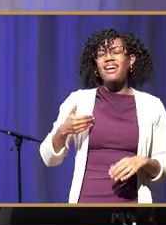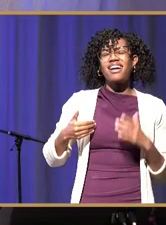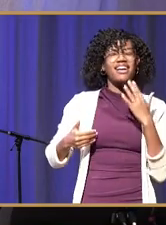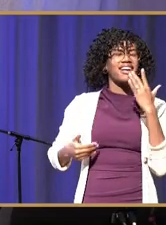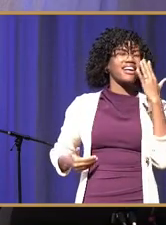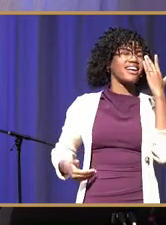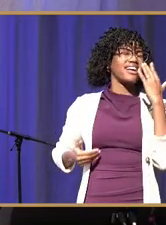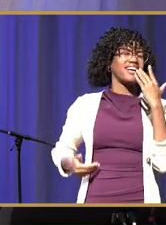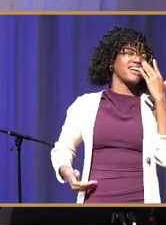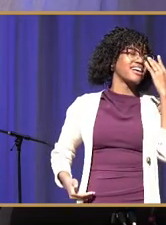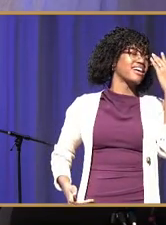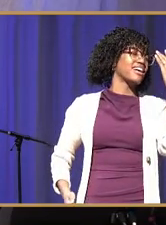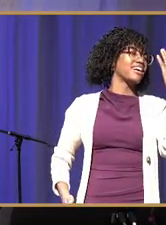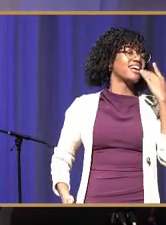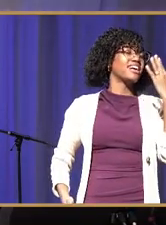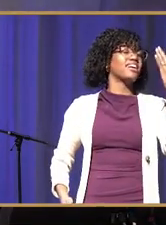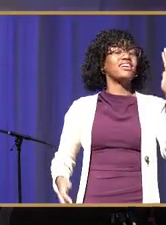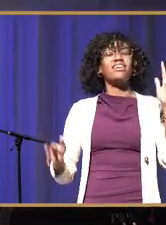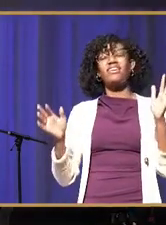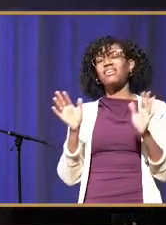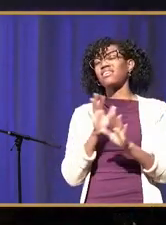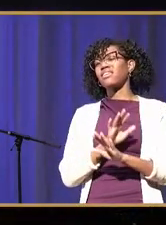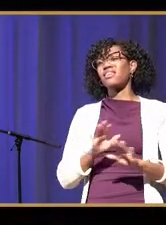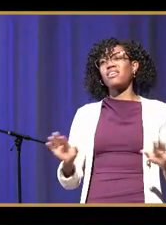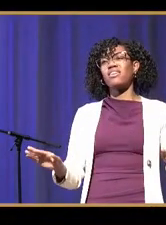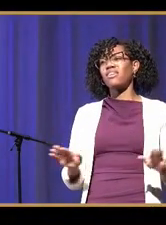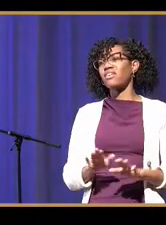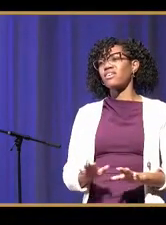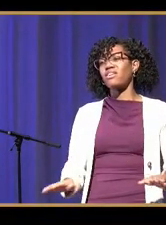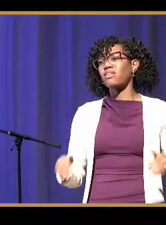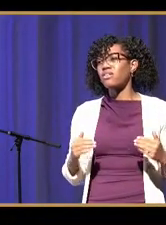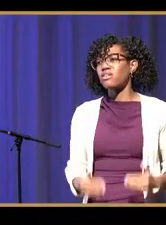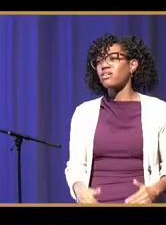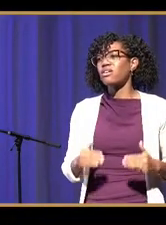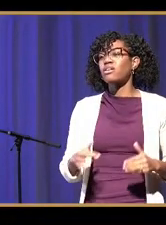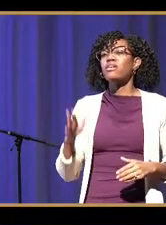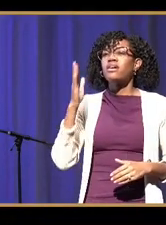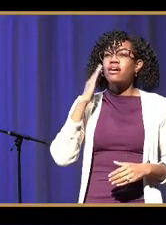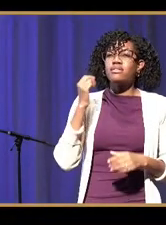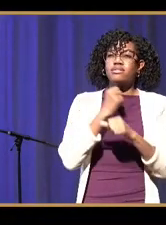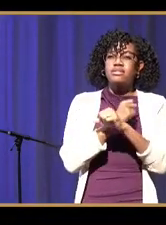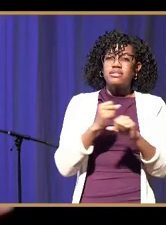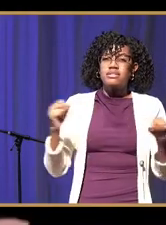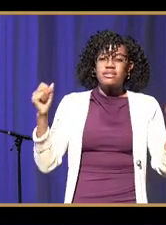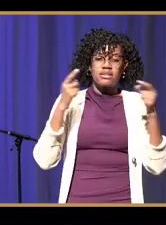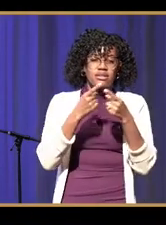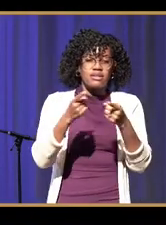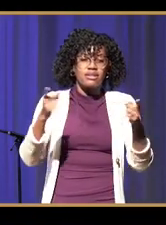I love you.